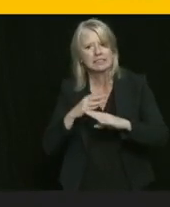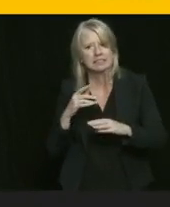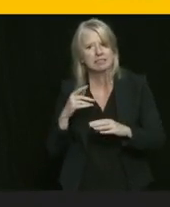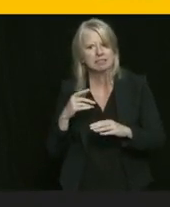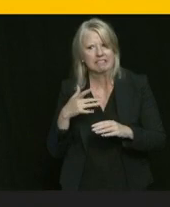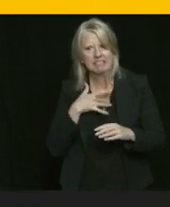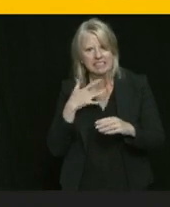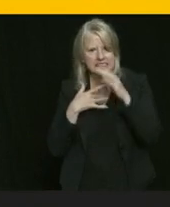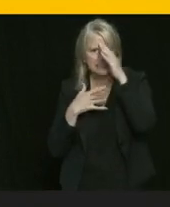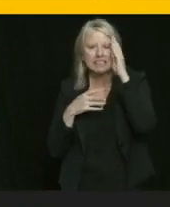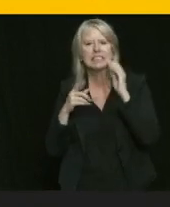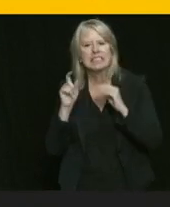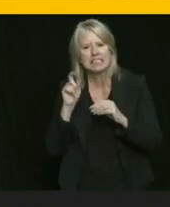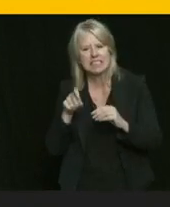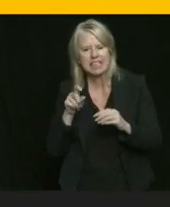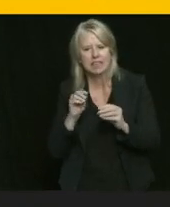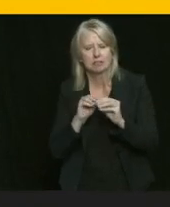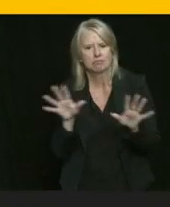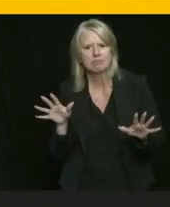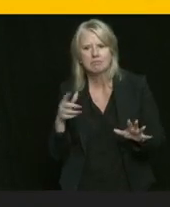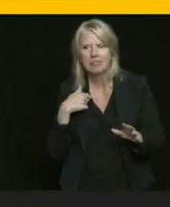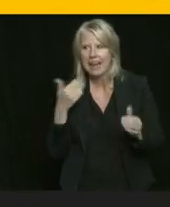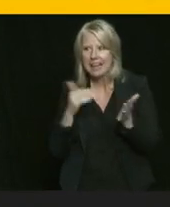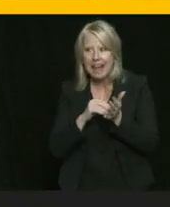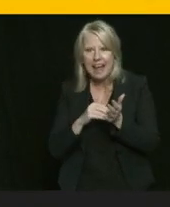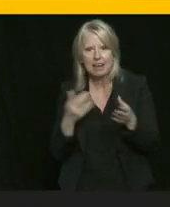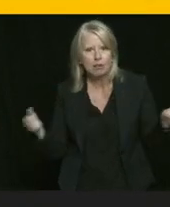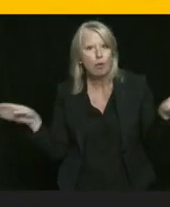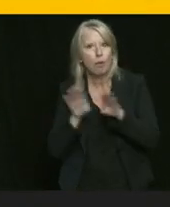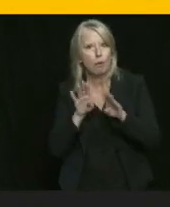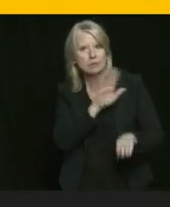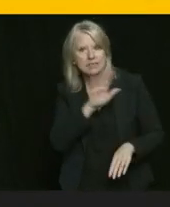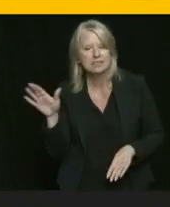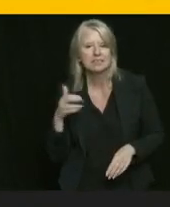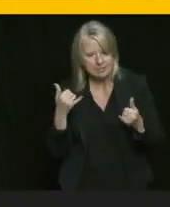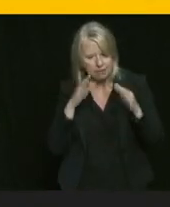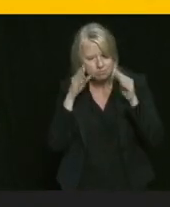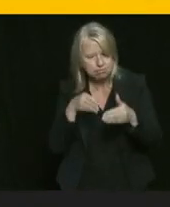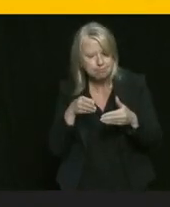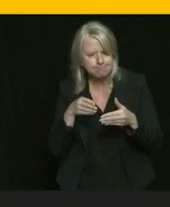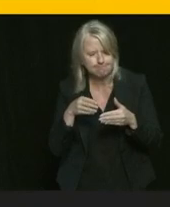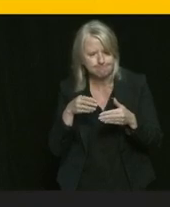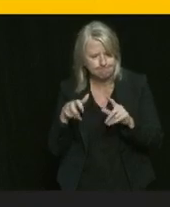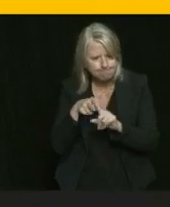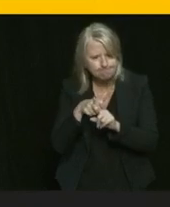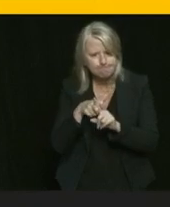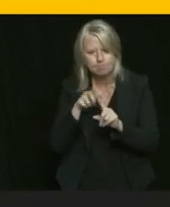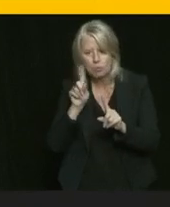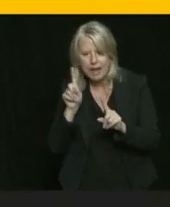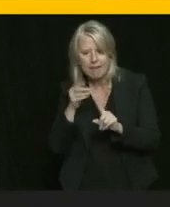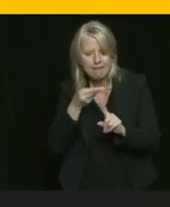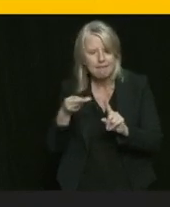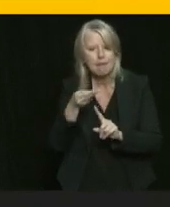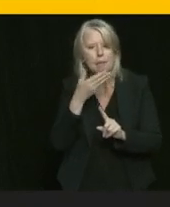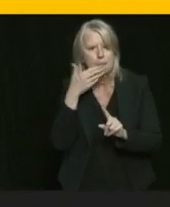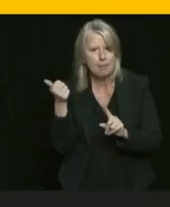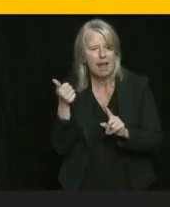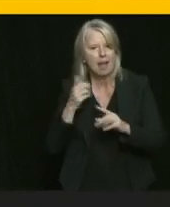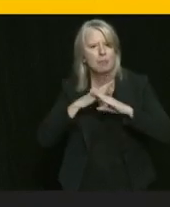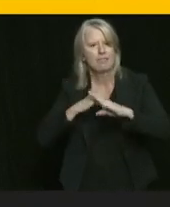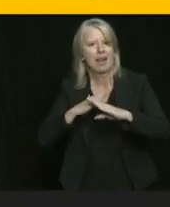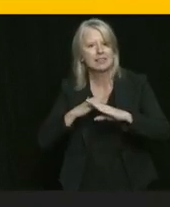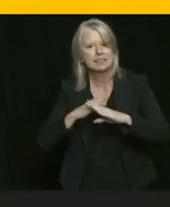very blunt instrument of a nationwide massive shutdown. But that is better able to prevent